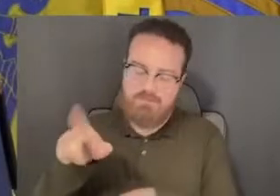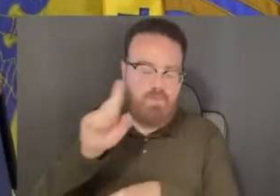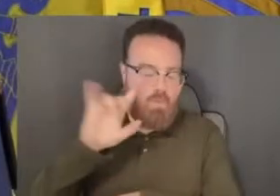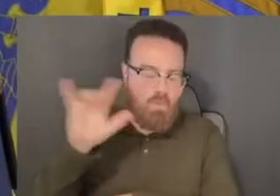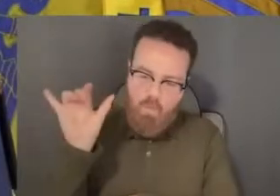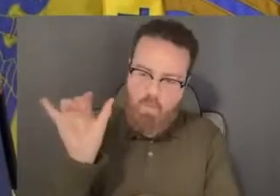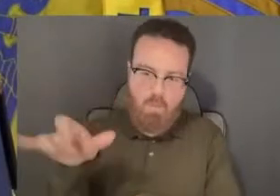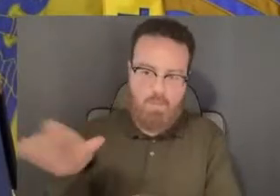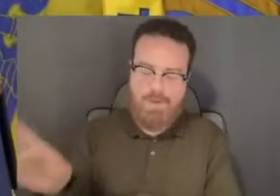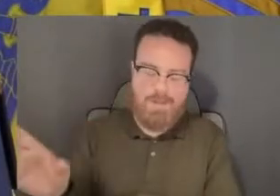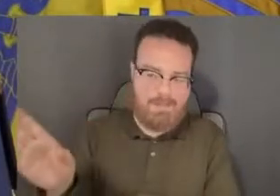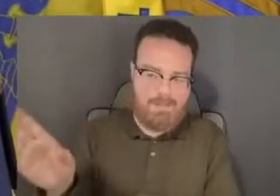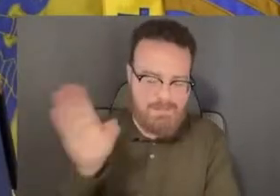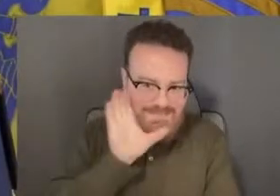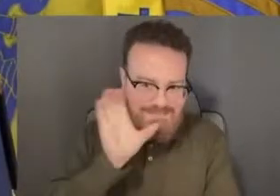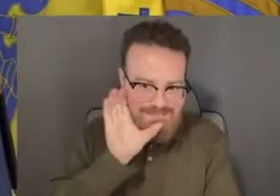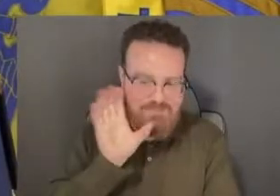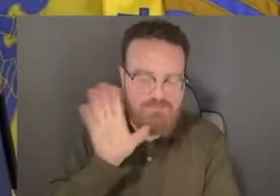mom.